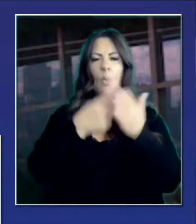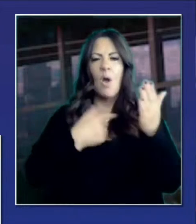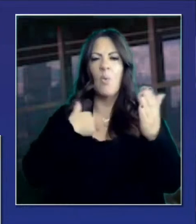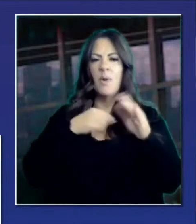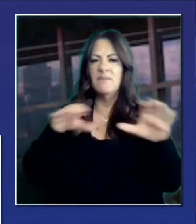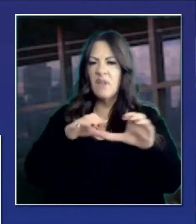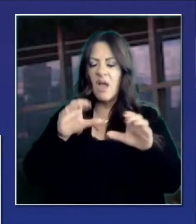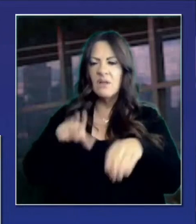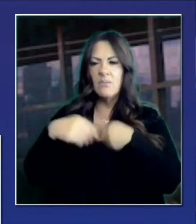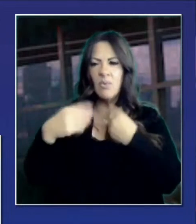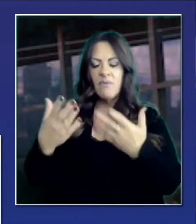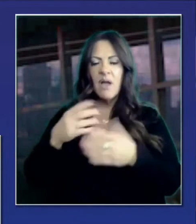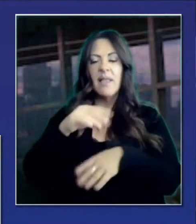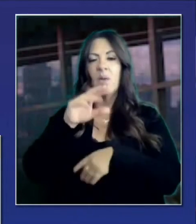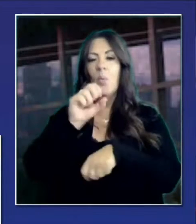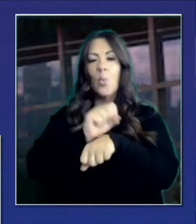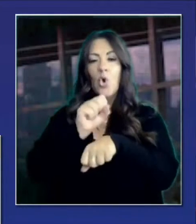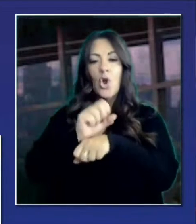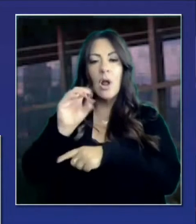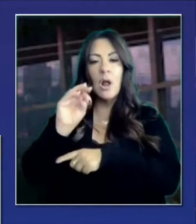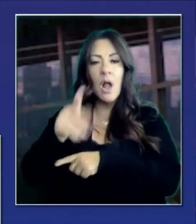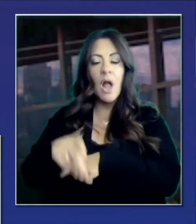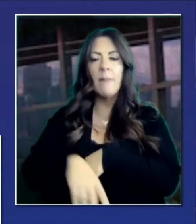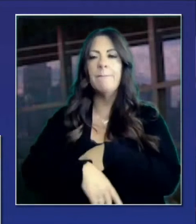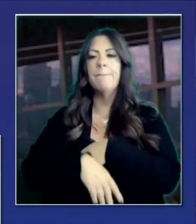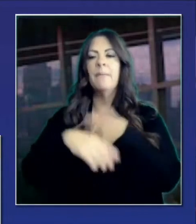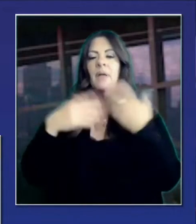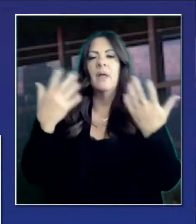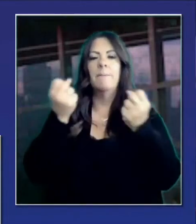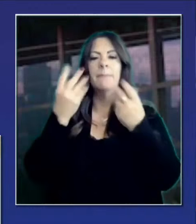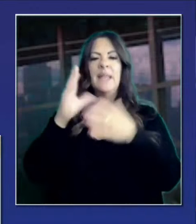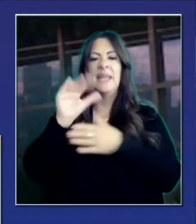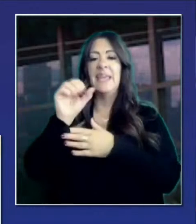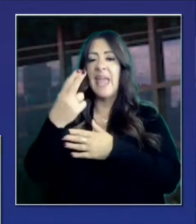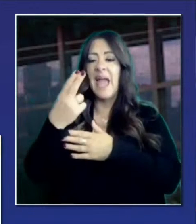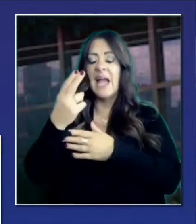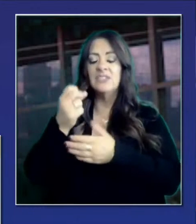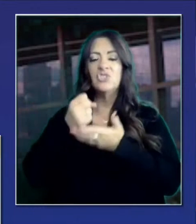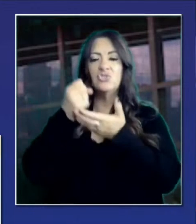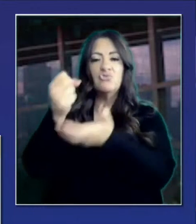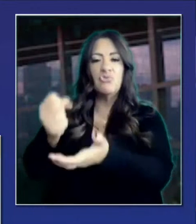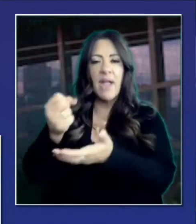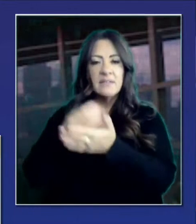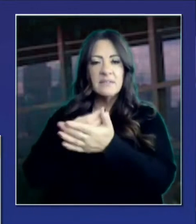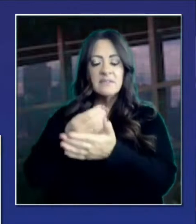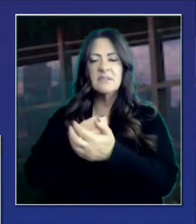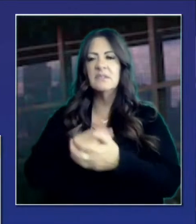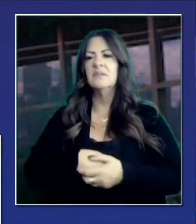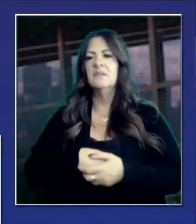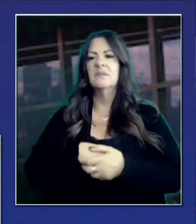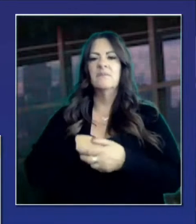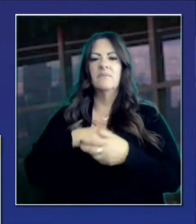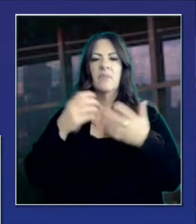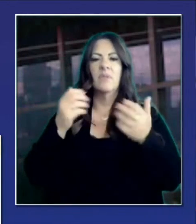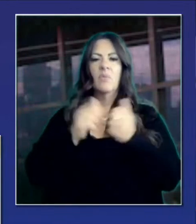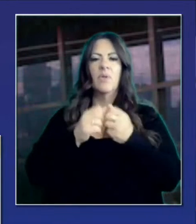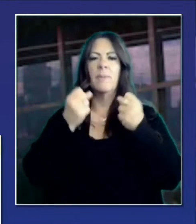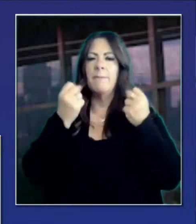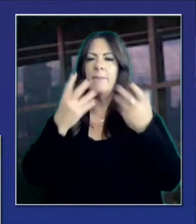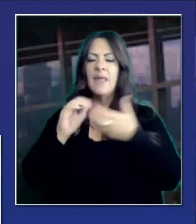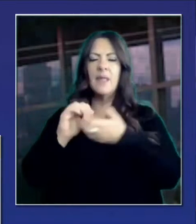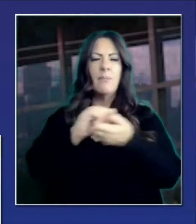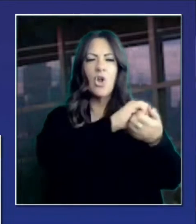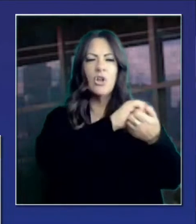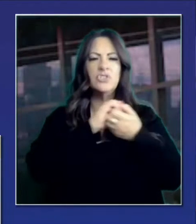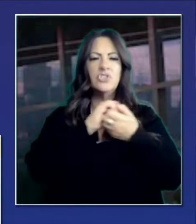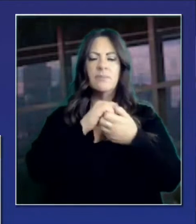sick leave, workers' comp issues associated with those cash grants that we provided no other state at the time had considered, and all the work we've done with philanthropy and the partnerships we've